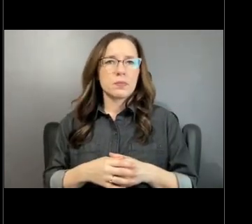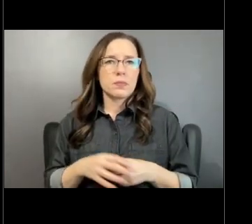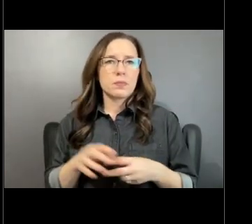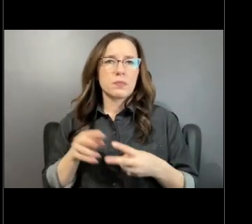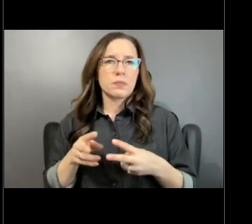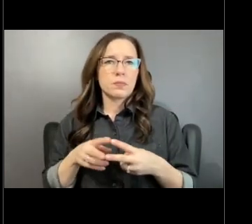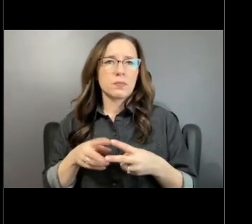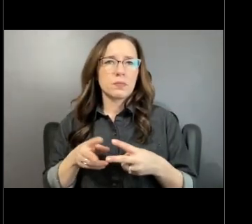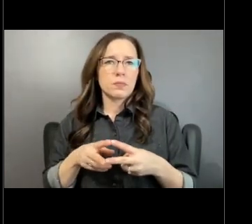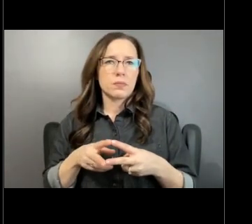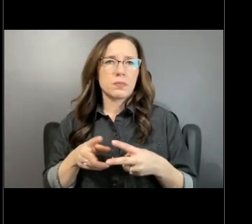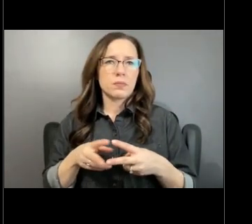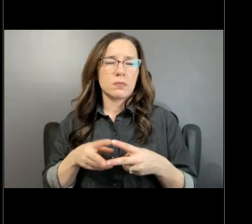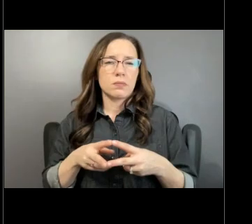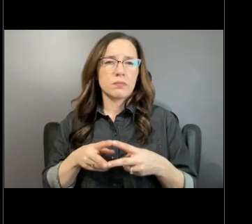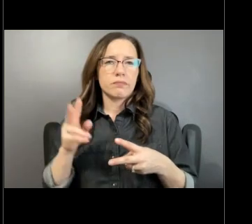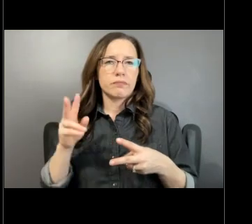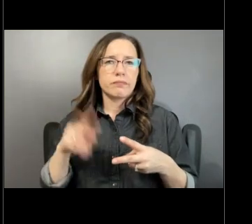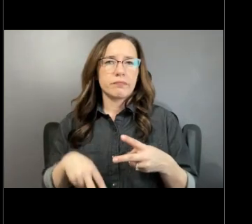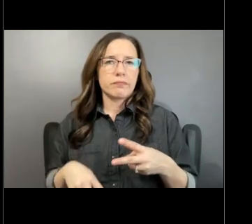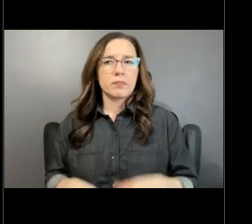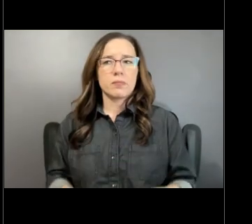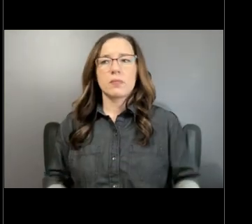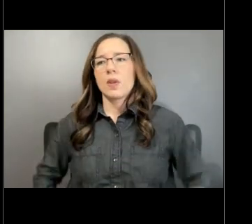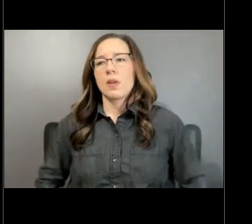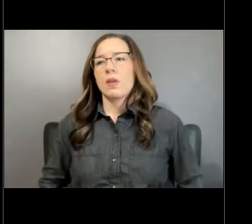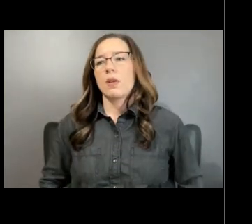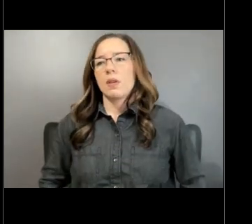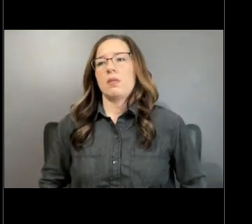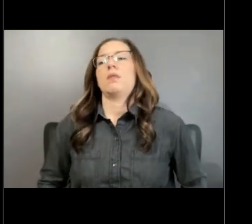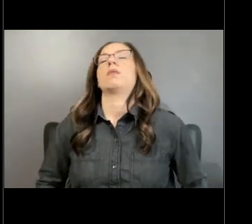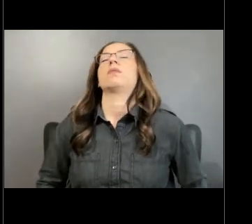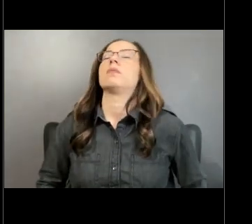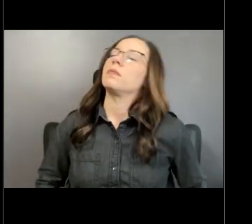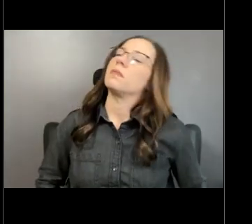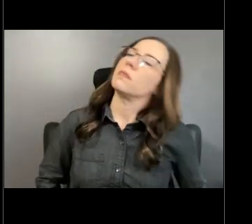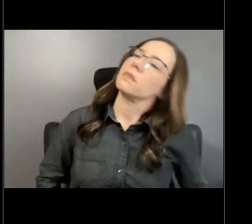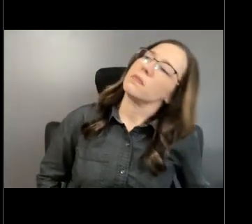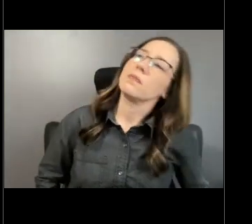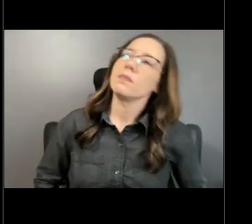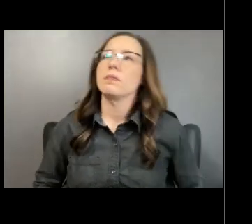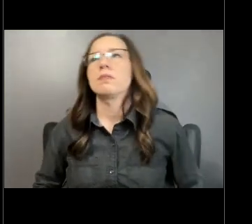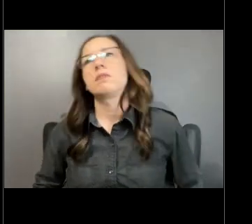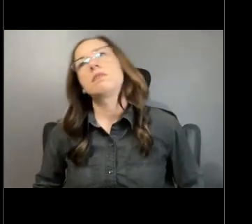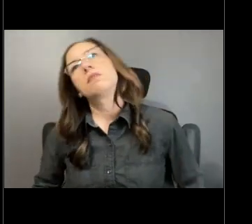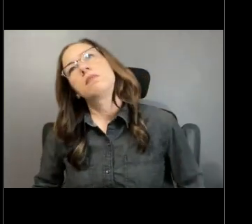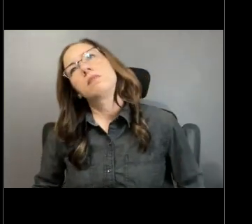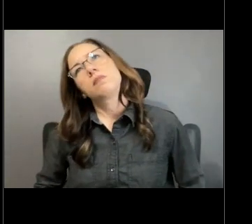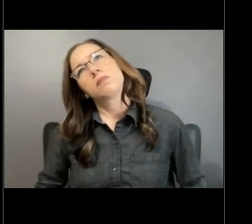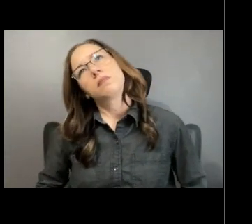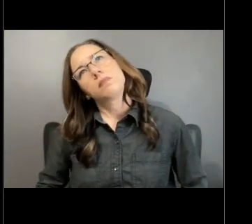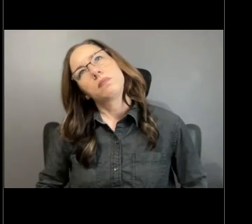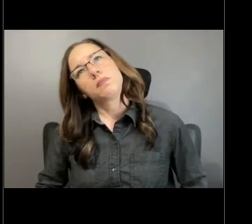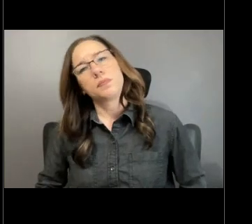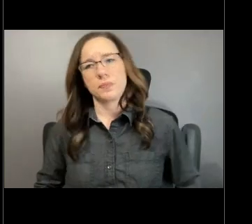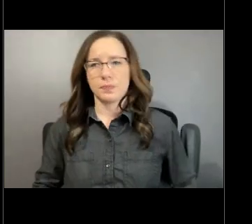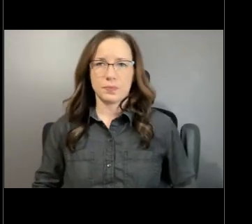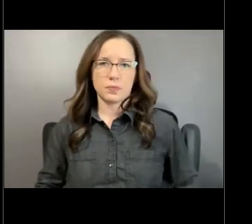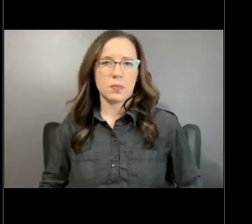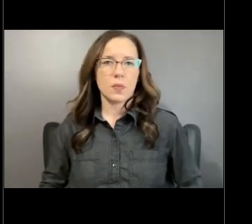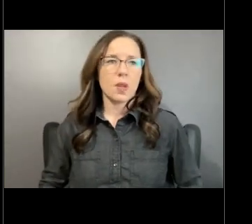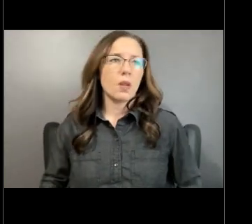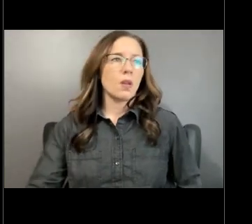our Knowledge Check 5, who wants the poll? Clear floor space for ovens, dishwashers, and refrigerators